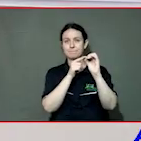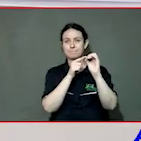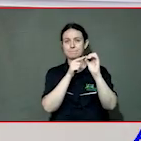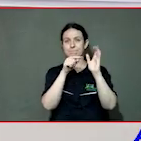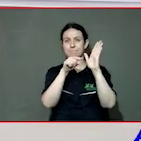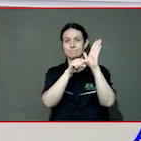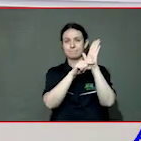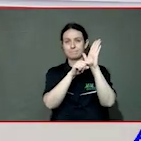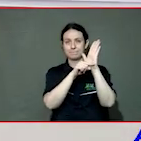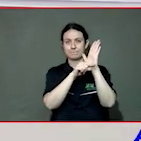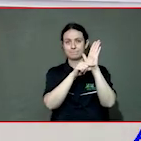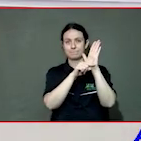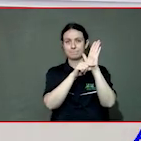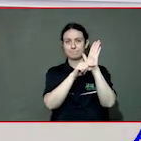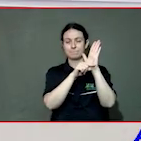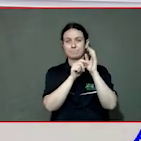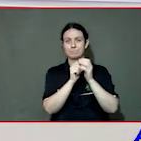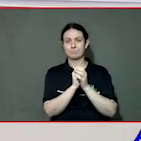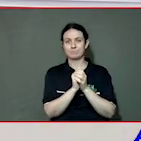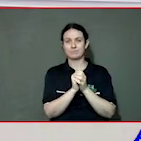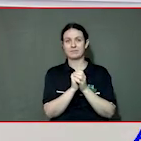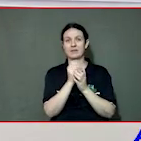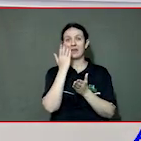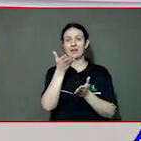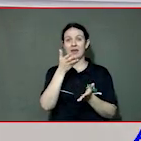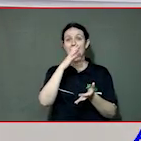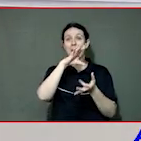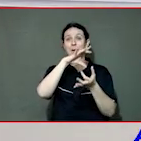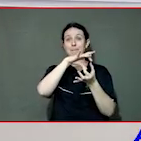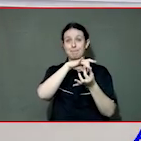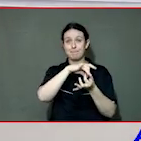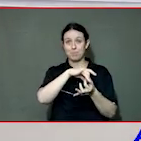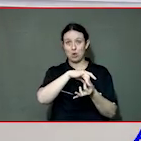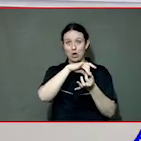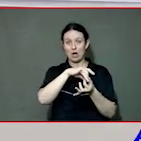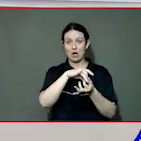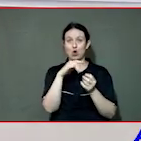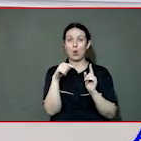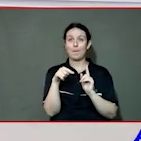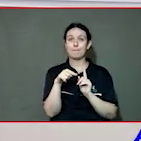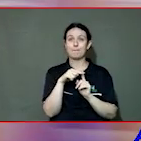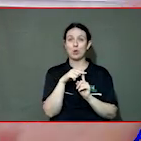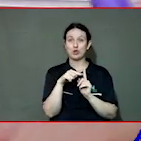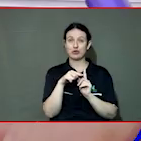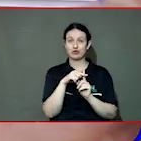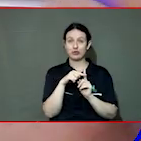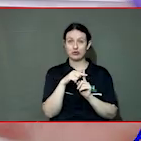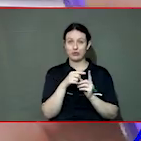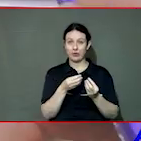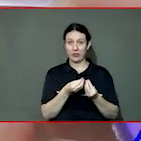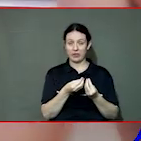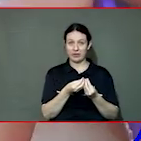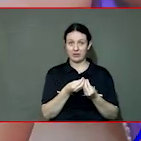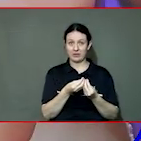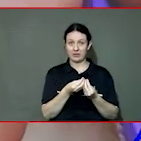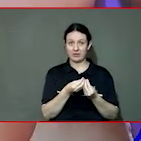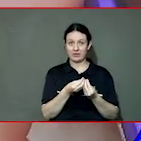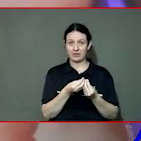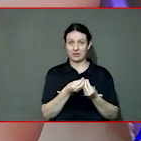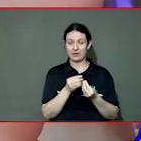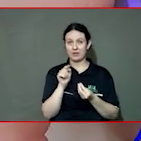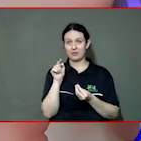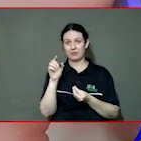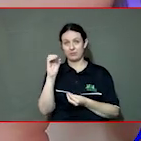delta negative, and then it can bond with a positive part on another molecule. This